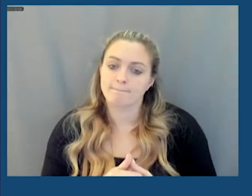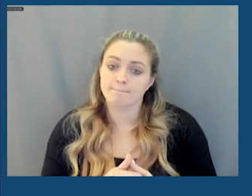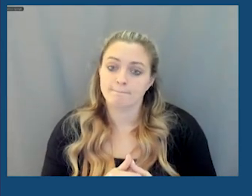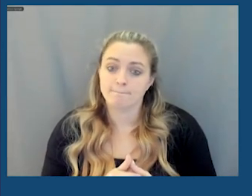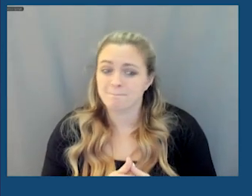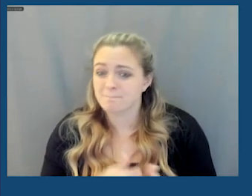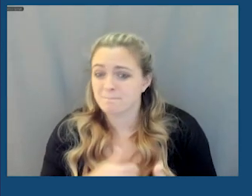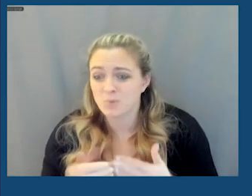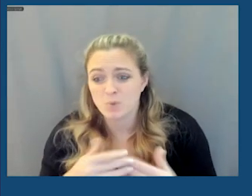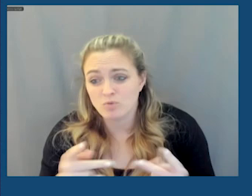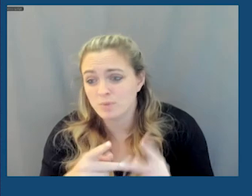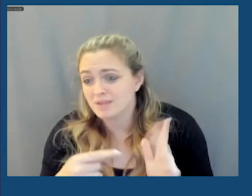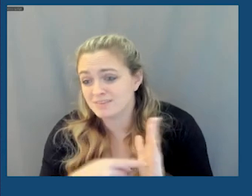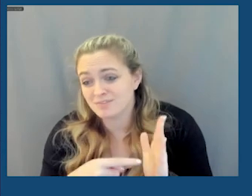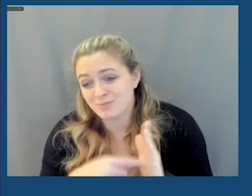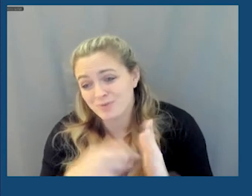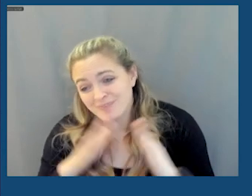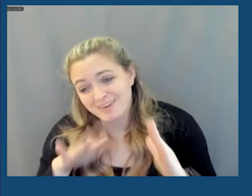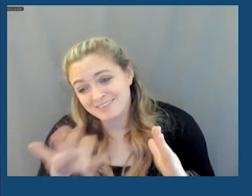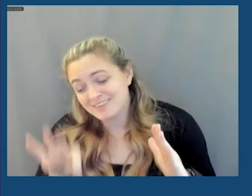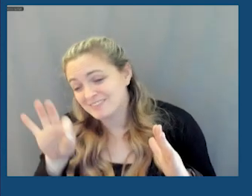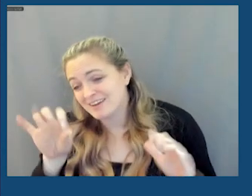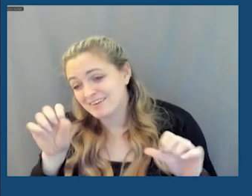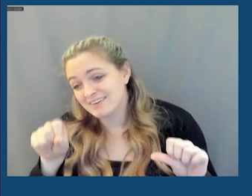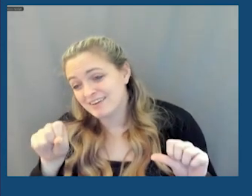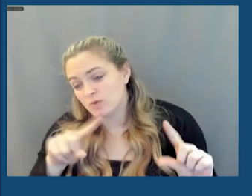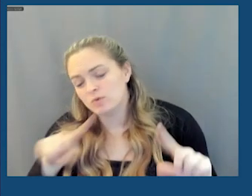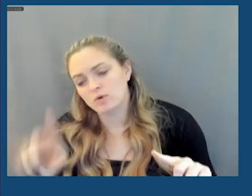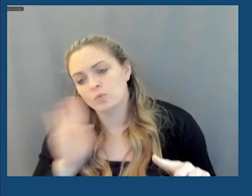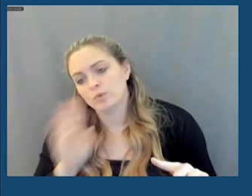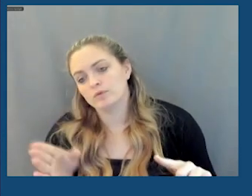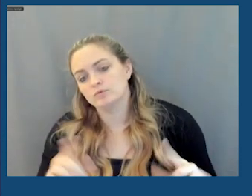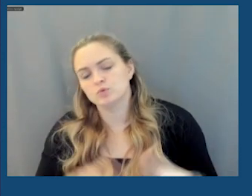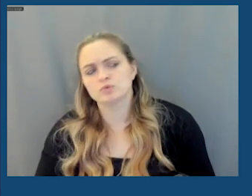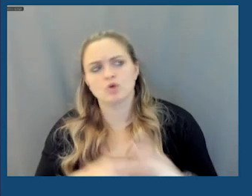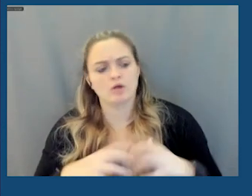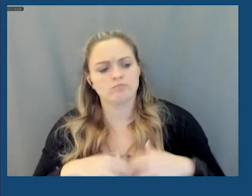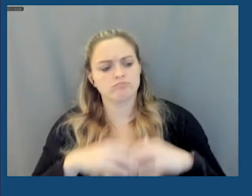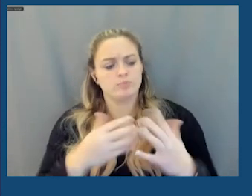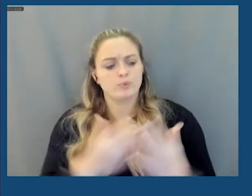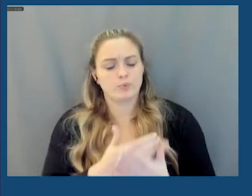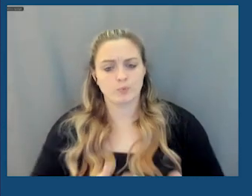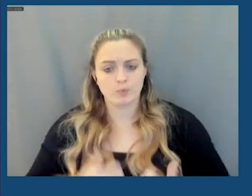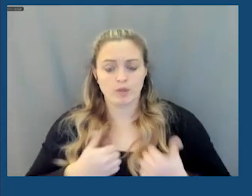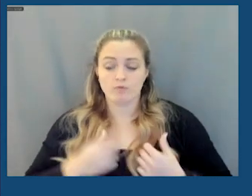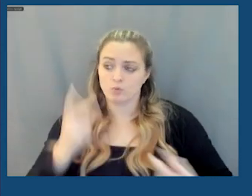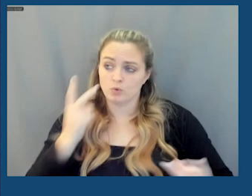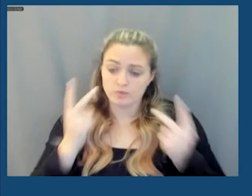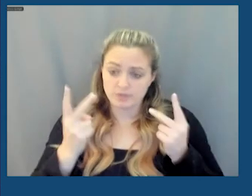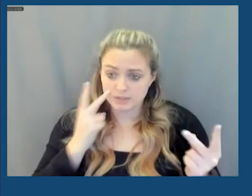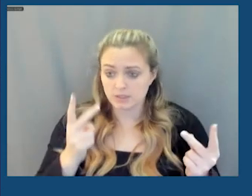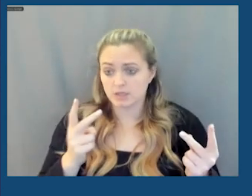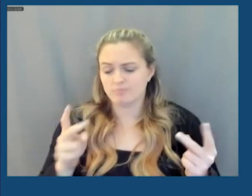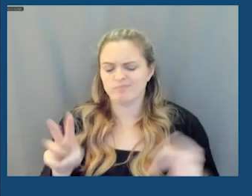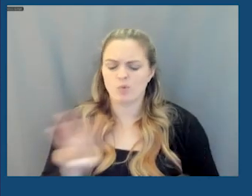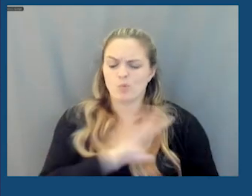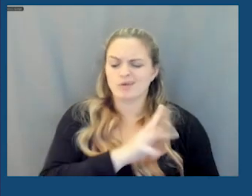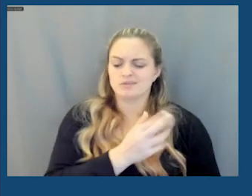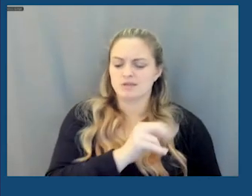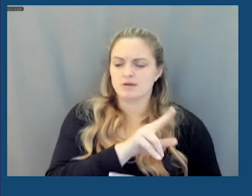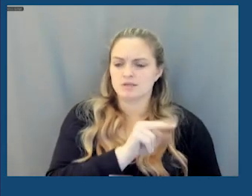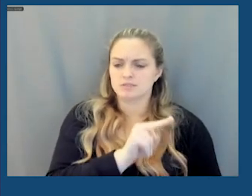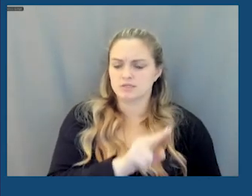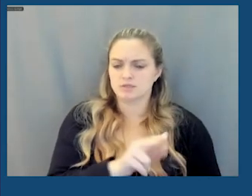find affordable housing in an effort to start new lives. What we've seen is west of the Hudson is you have